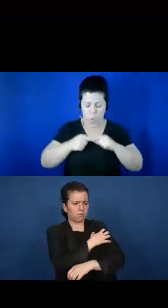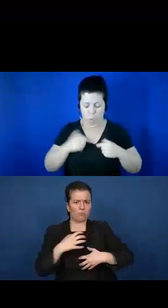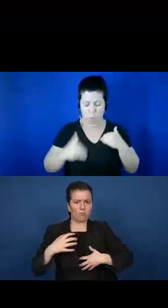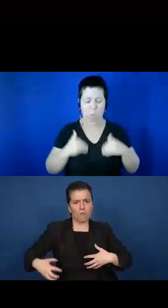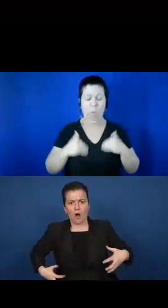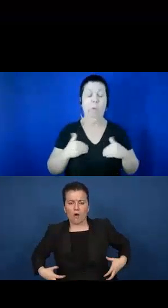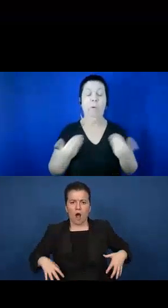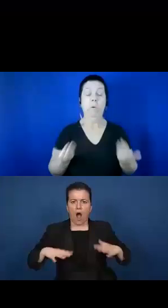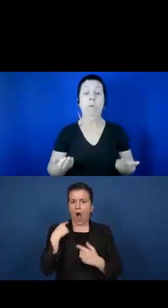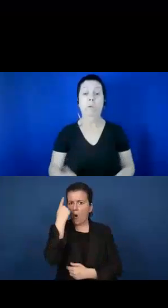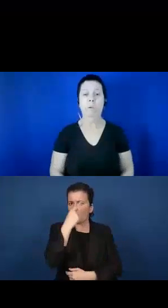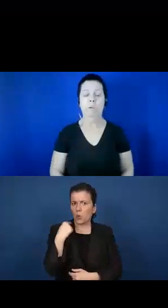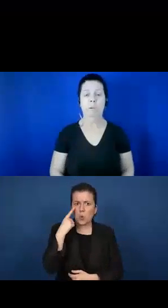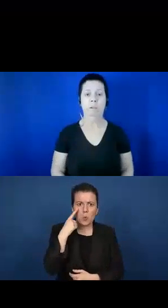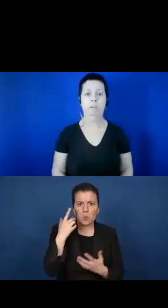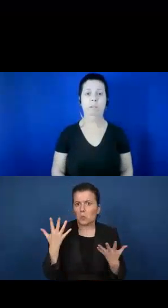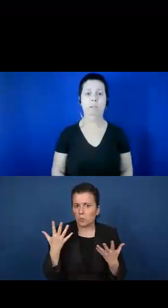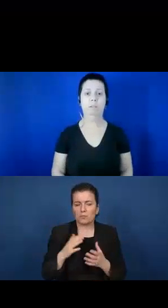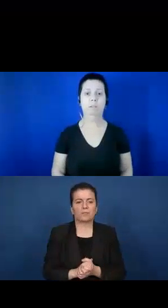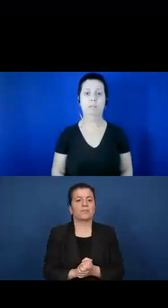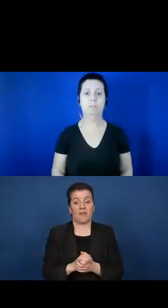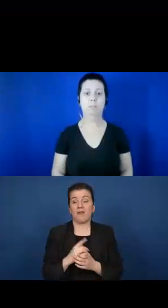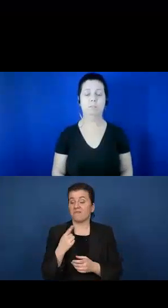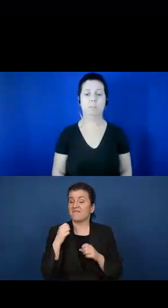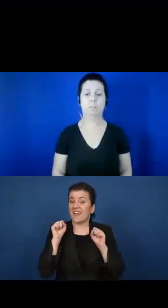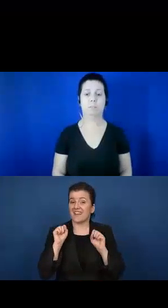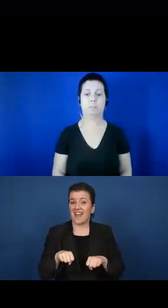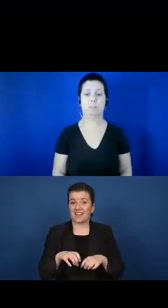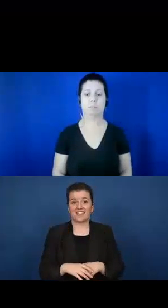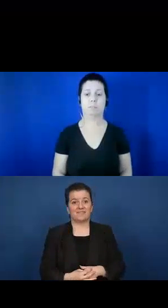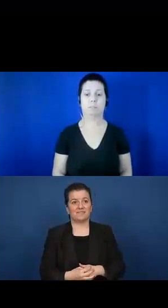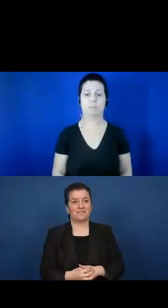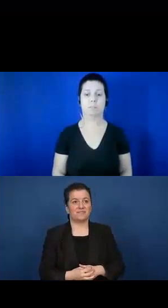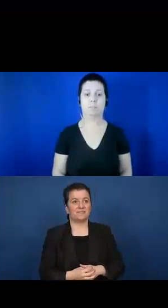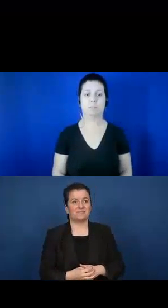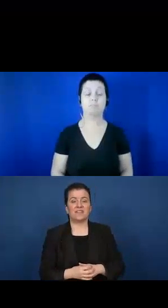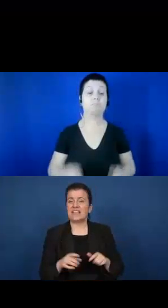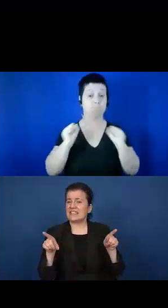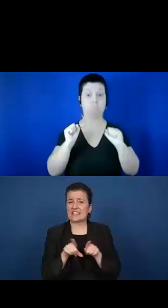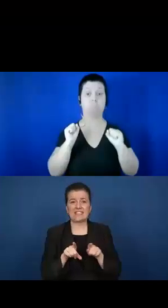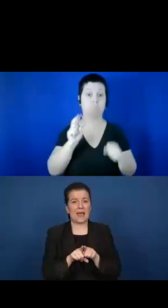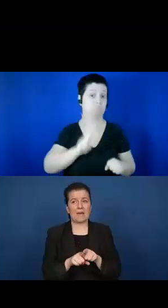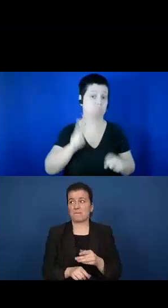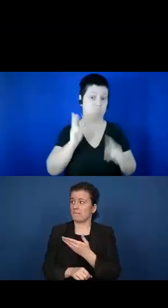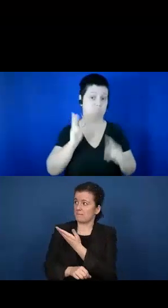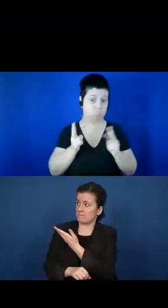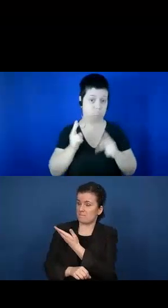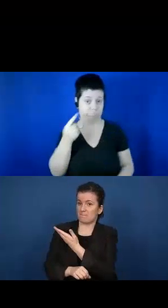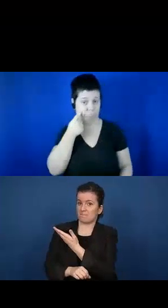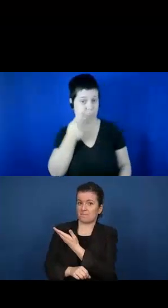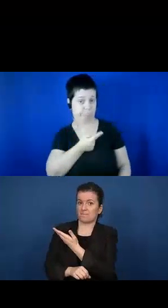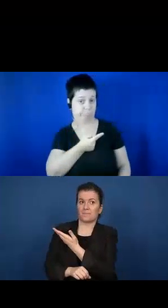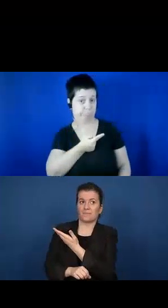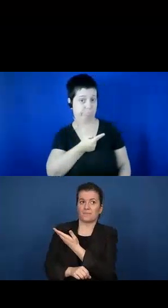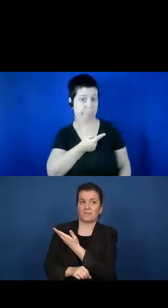We can also do that using the same tool. For example, by choosing a